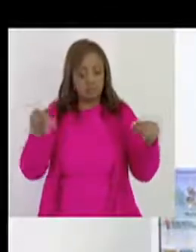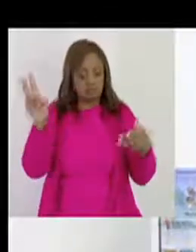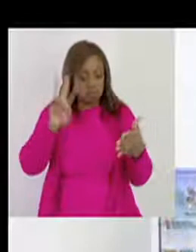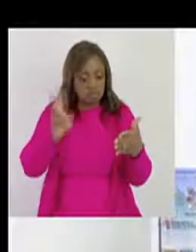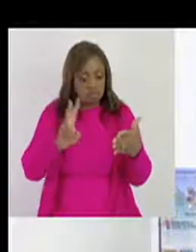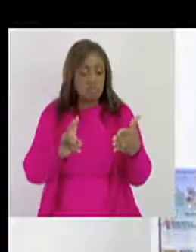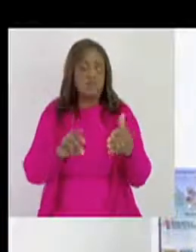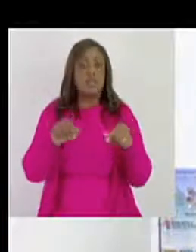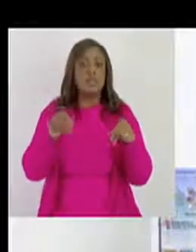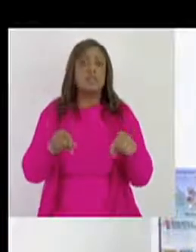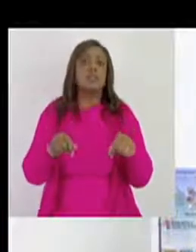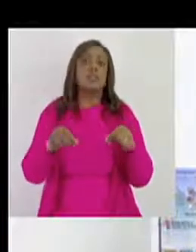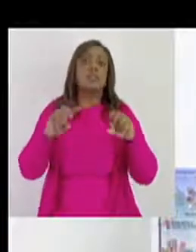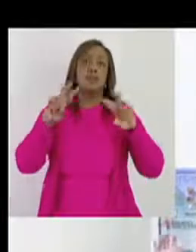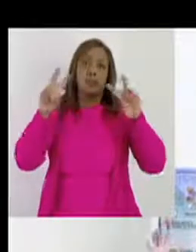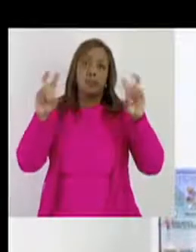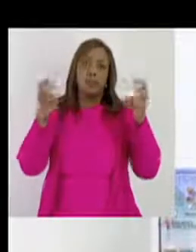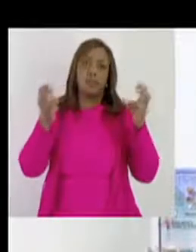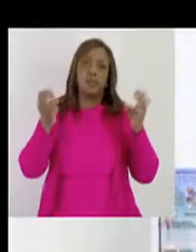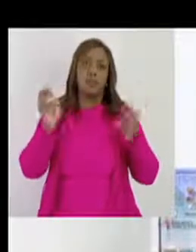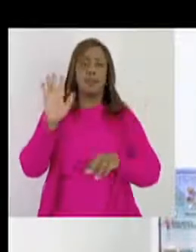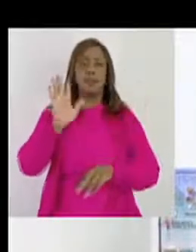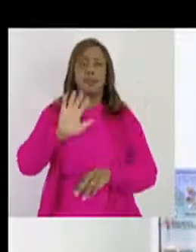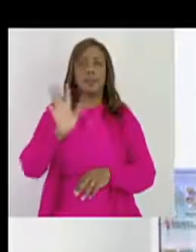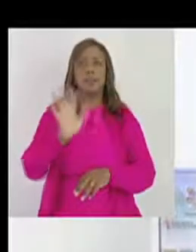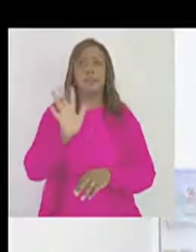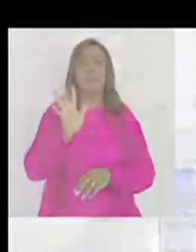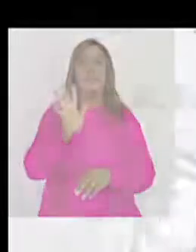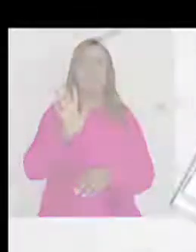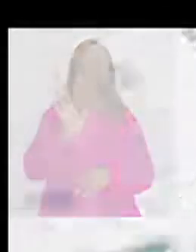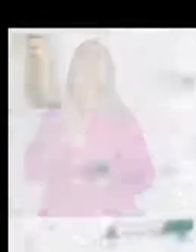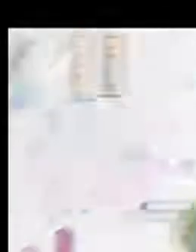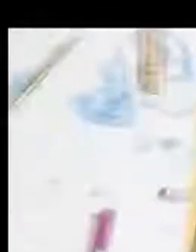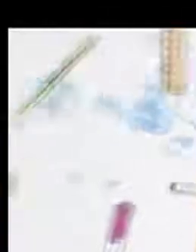From us, it's bye-bye.